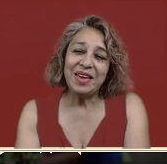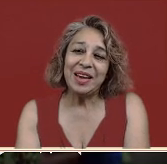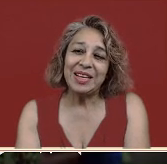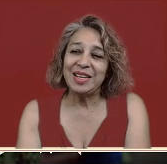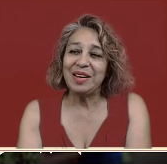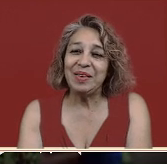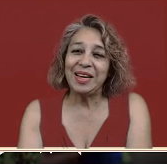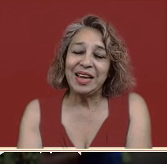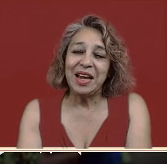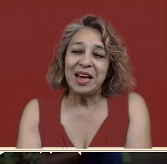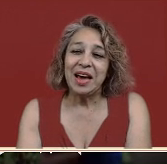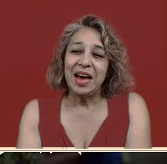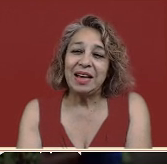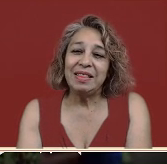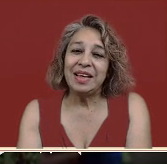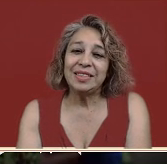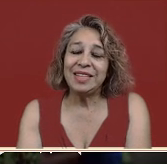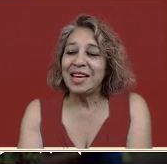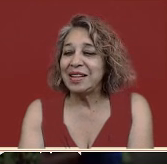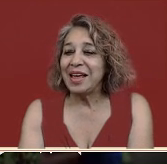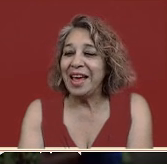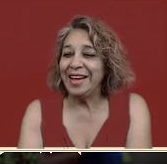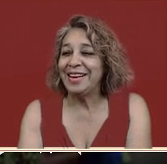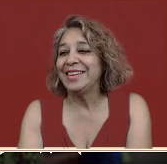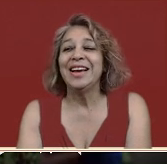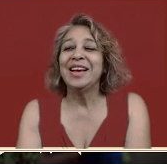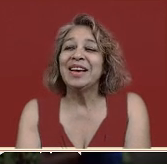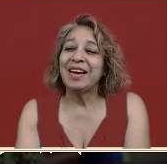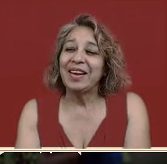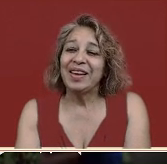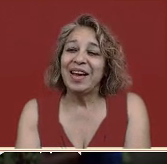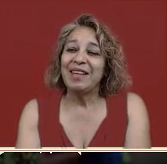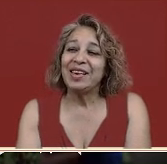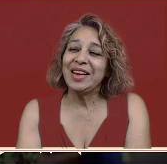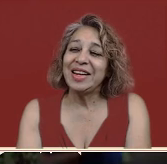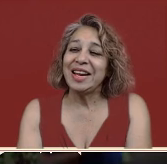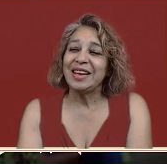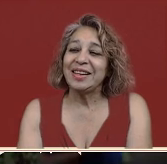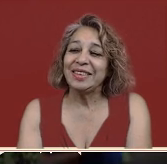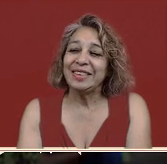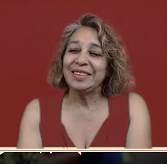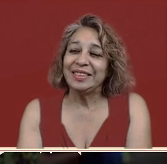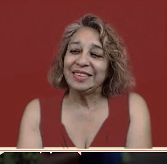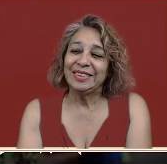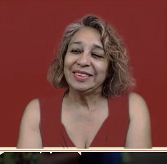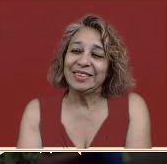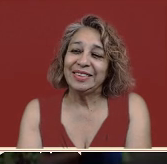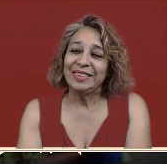Okay, you guys, anyway, that's the end of that. Have a great day.